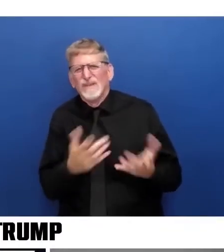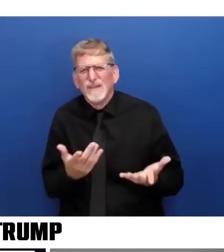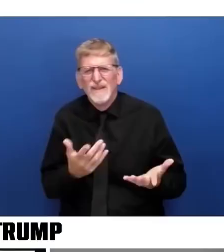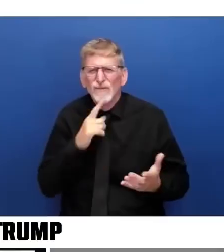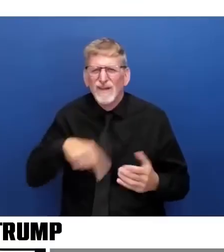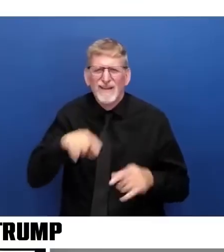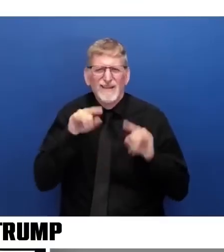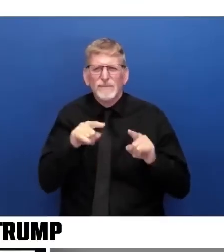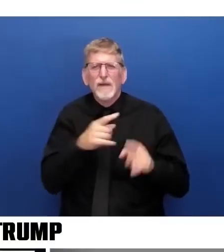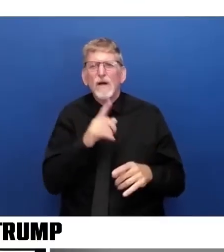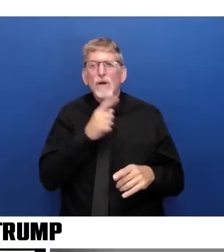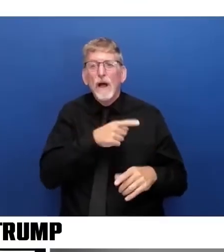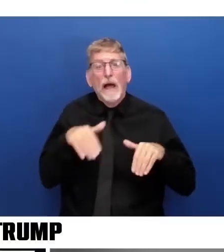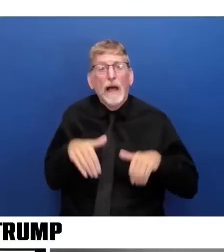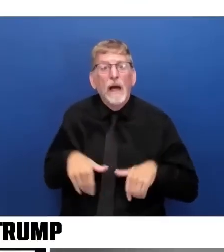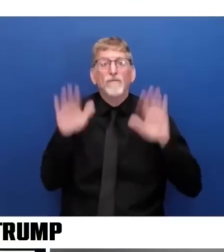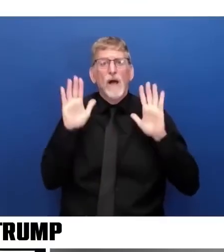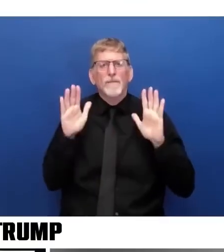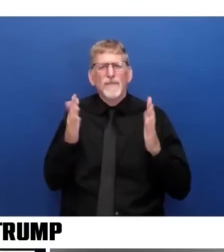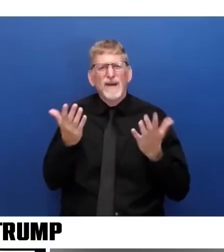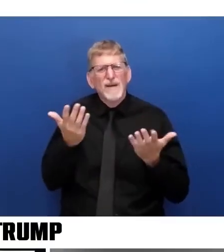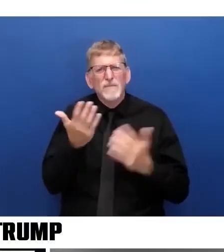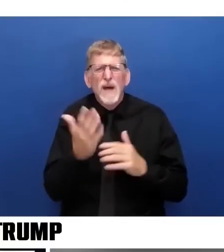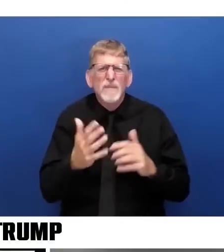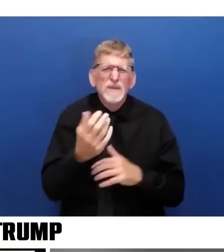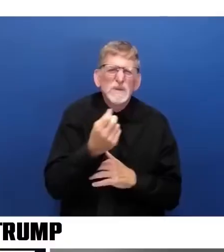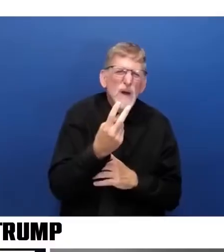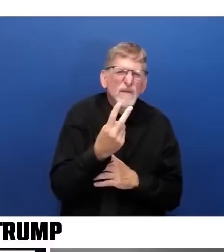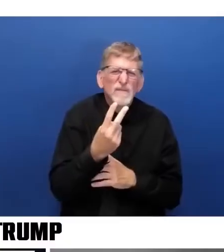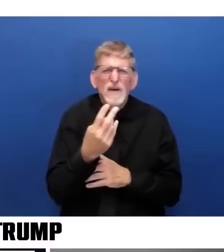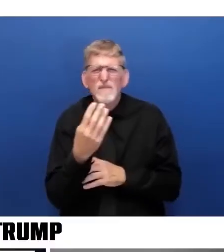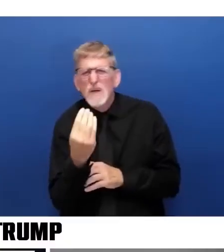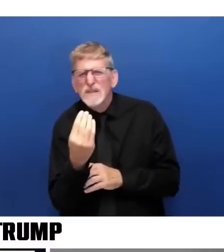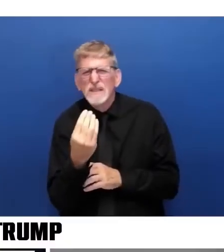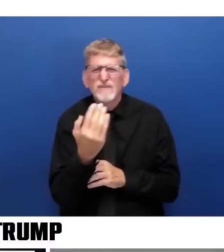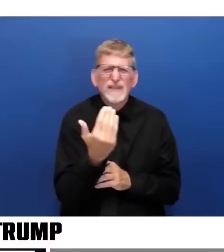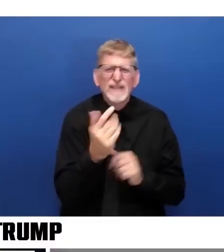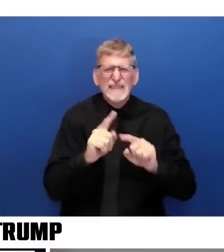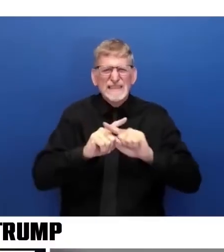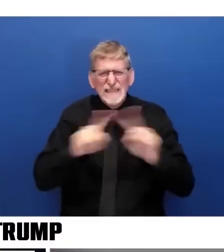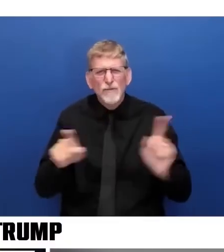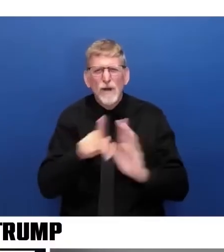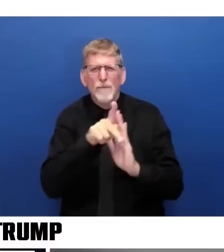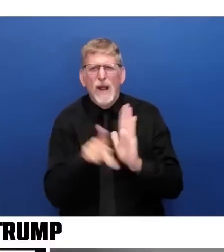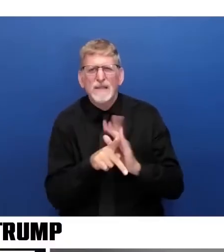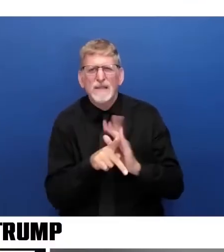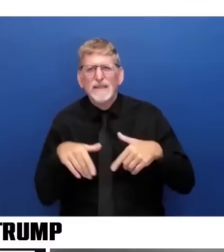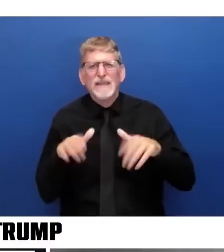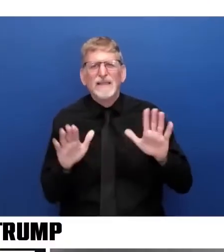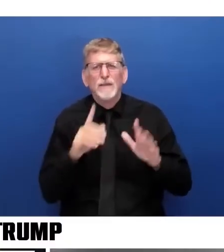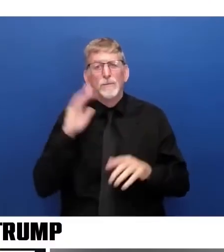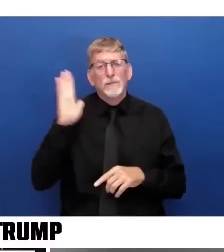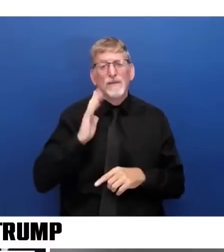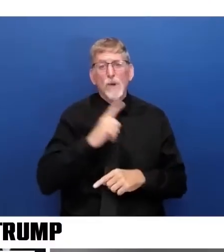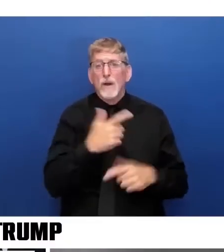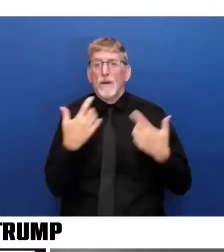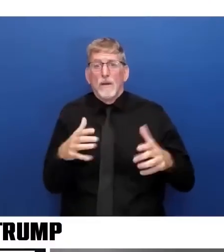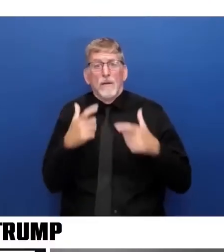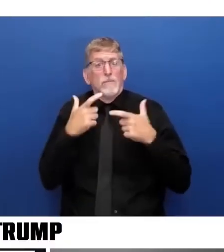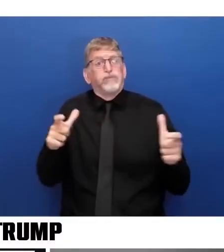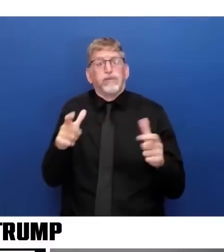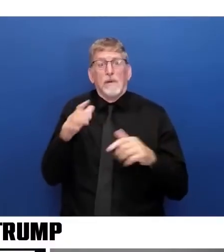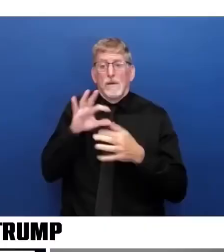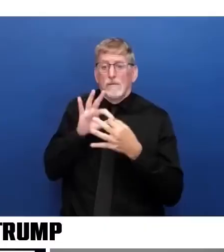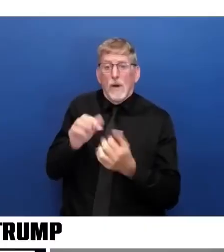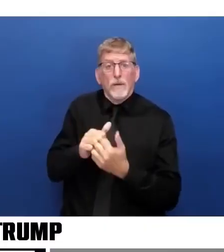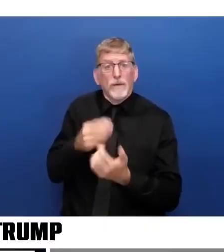least 12 and probably 14 or 15 different policies. Like, she was big on defund the police. In Minnesota, she went out, wait a